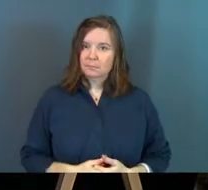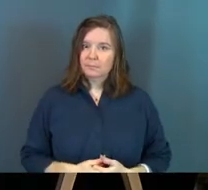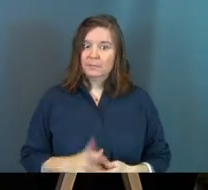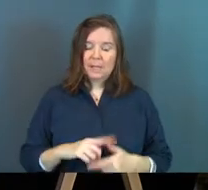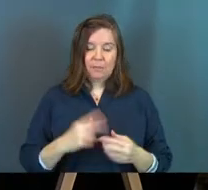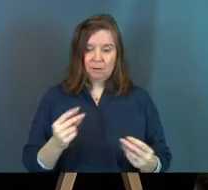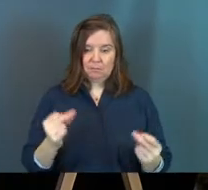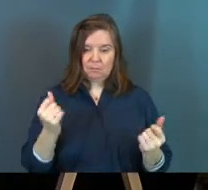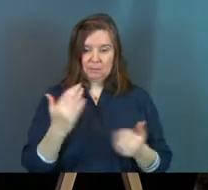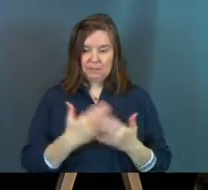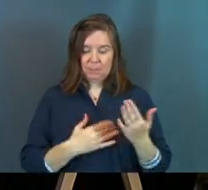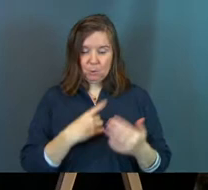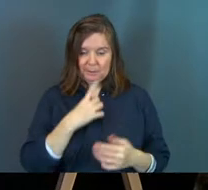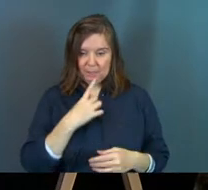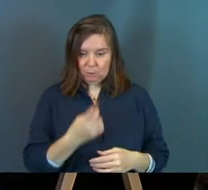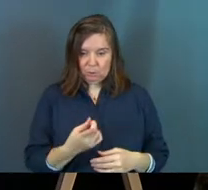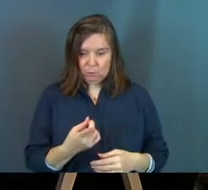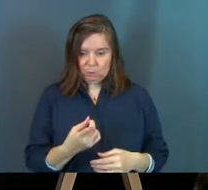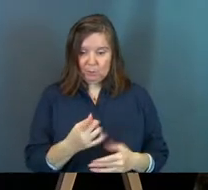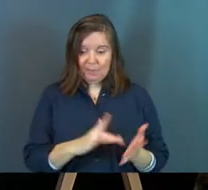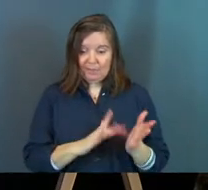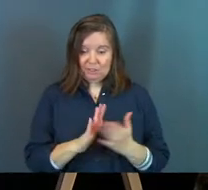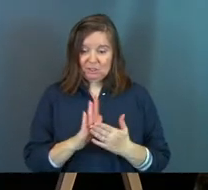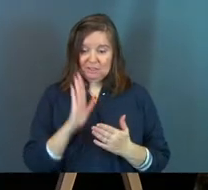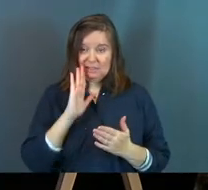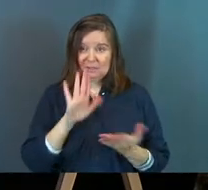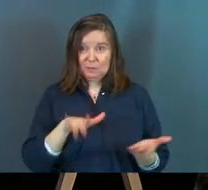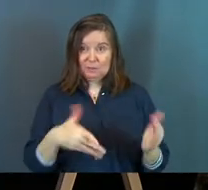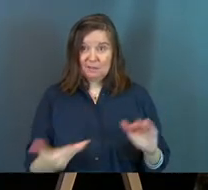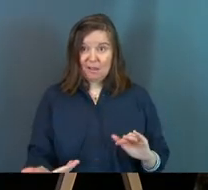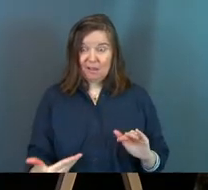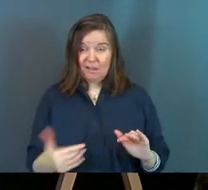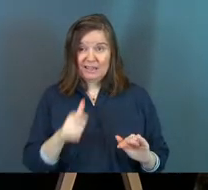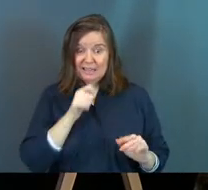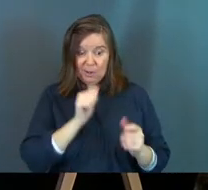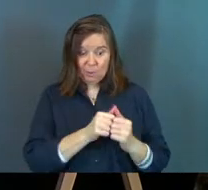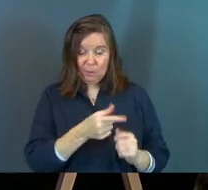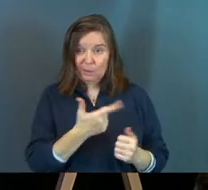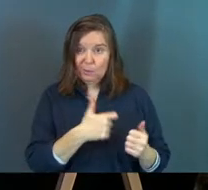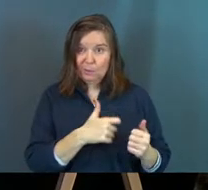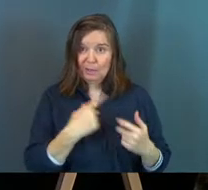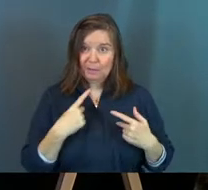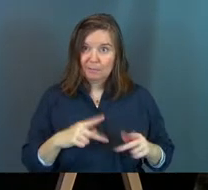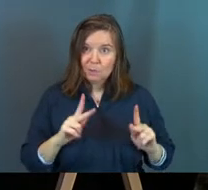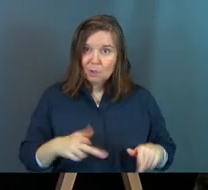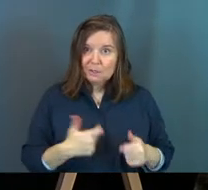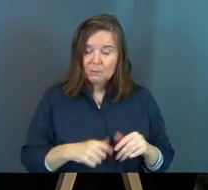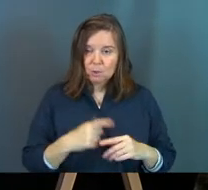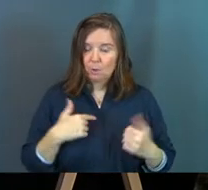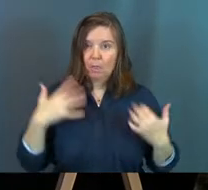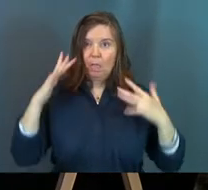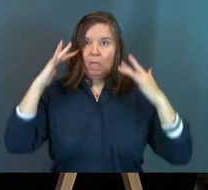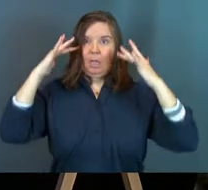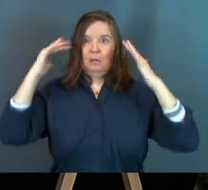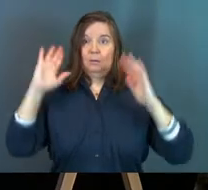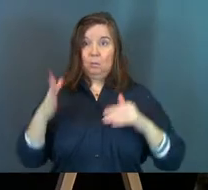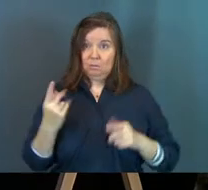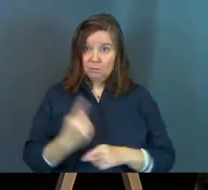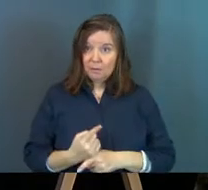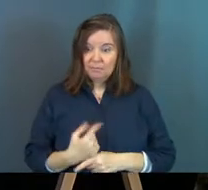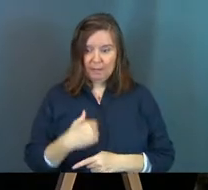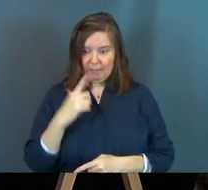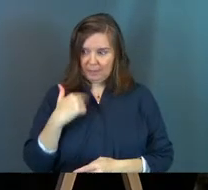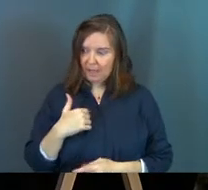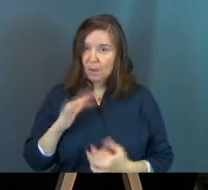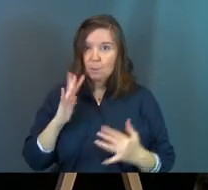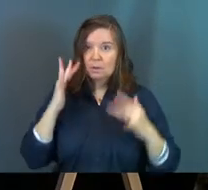And then all of a sudden somebody tells you that Jesus isn't going to be there face to face with you anymore. Would you sort of freak out? I think